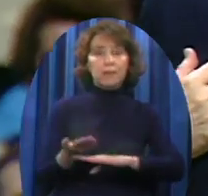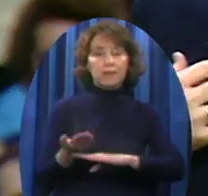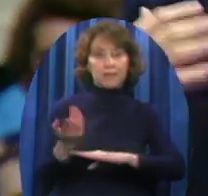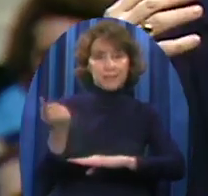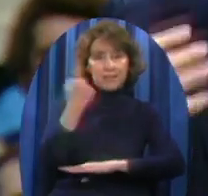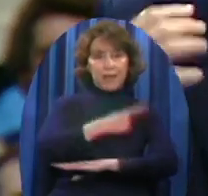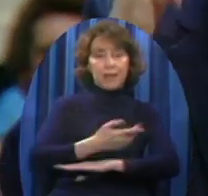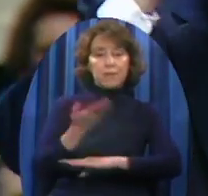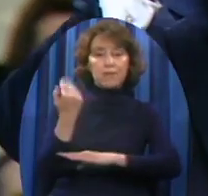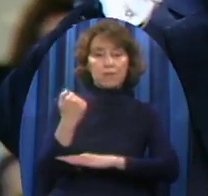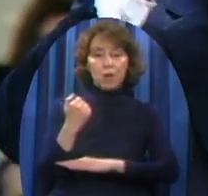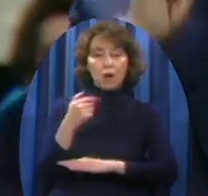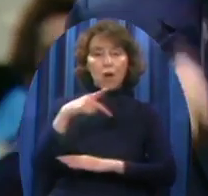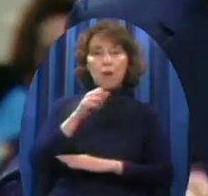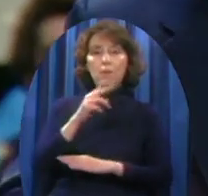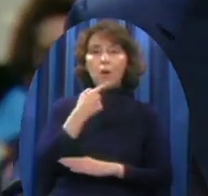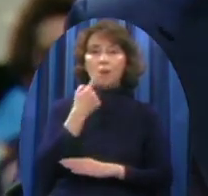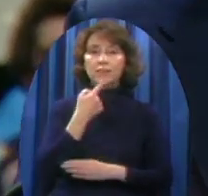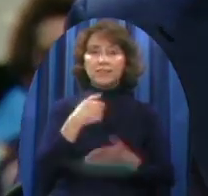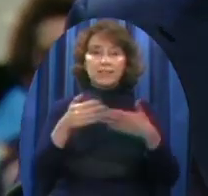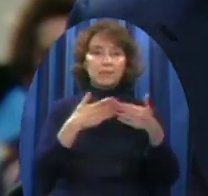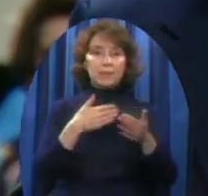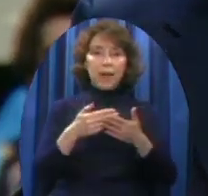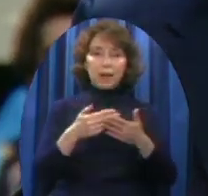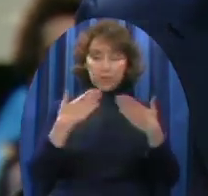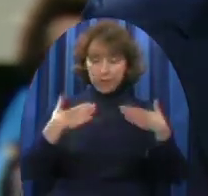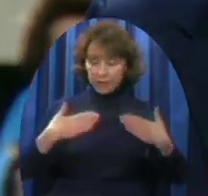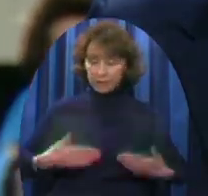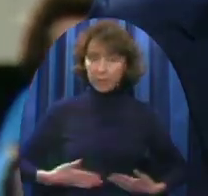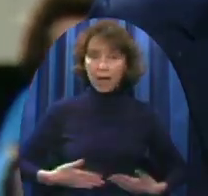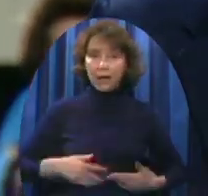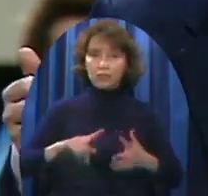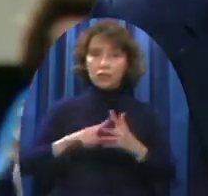to fade, yet the inward man is renewed day by day.